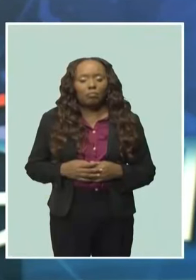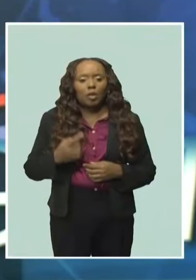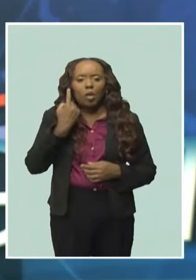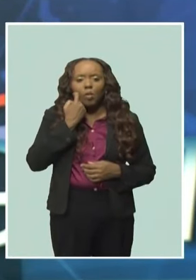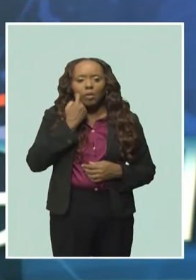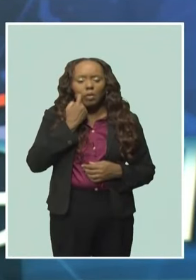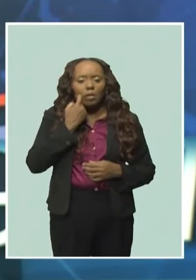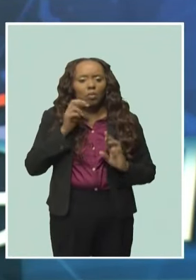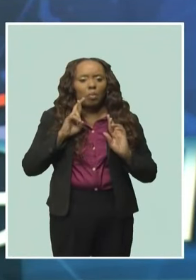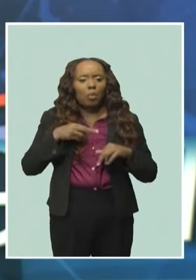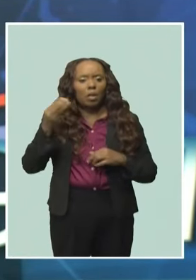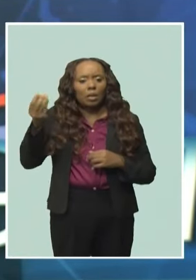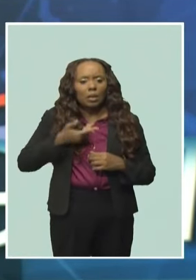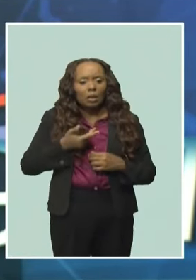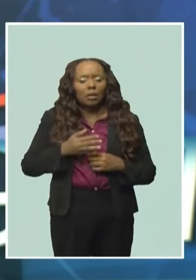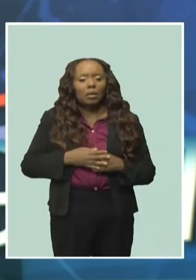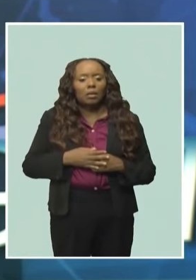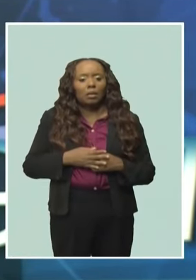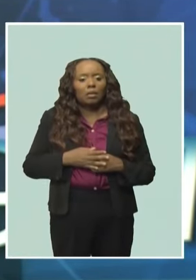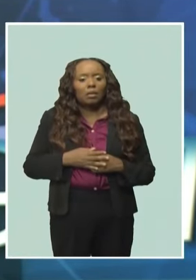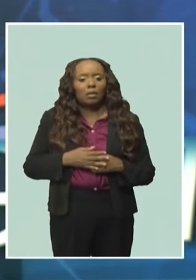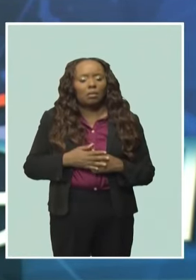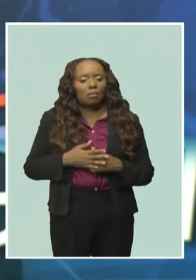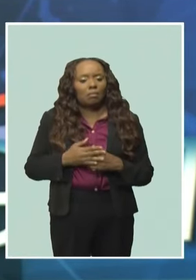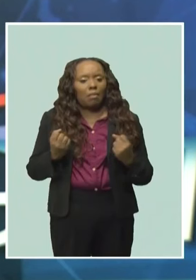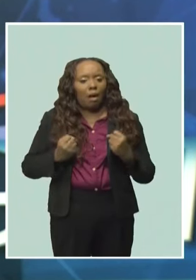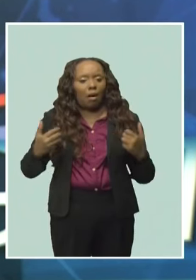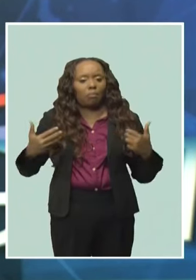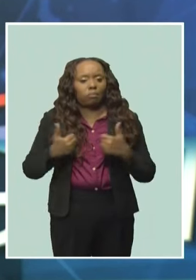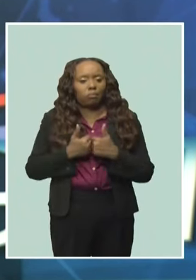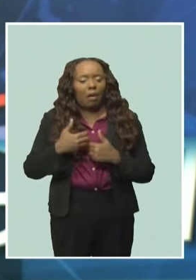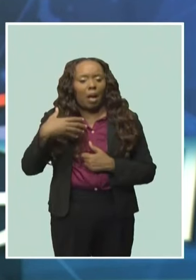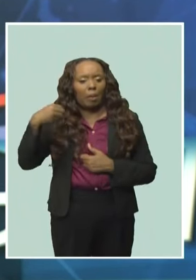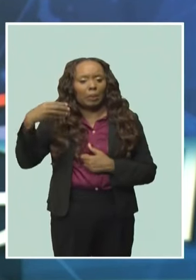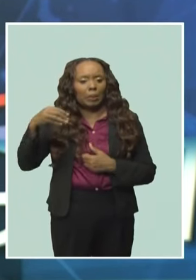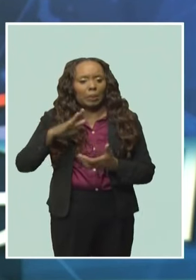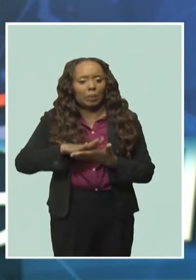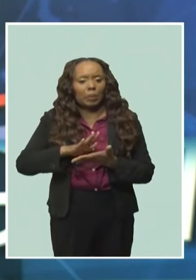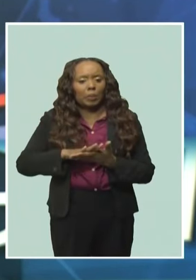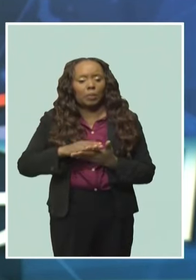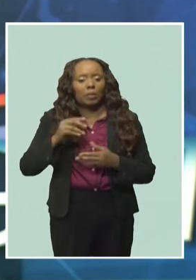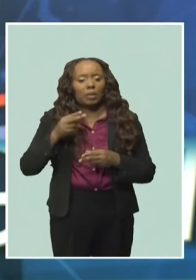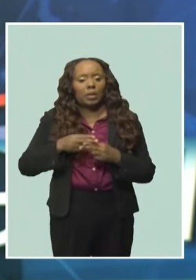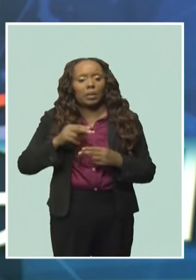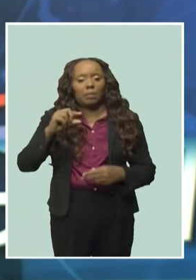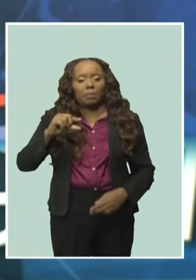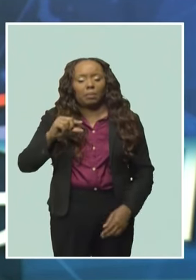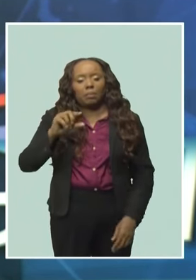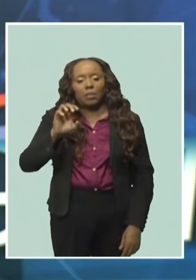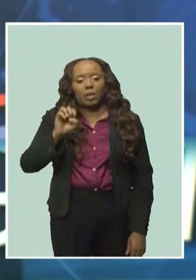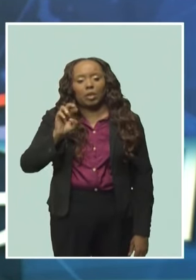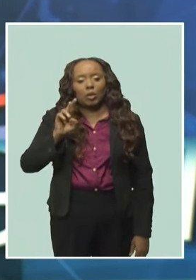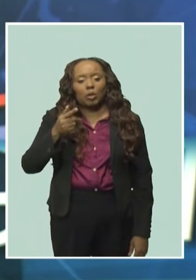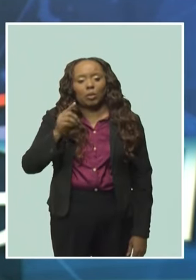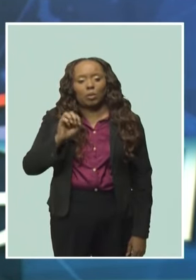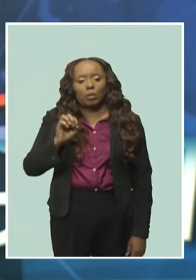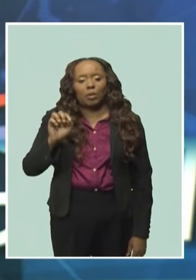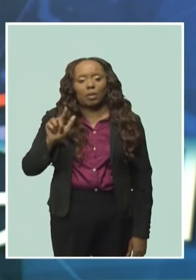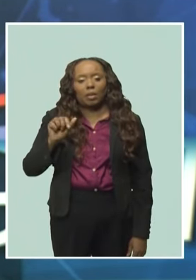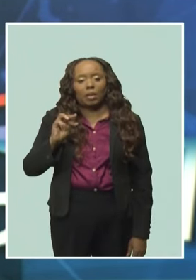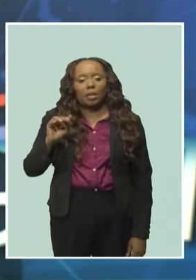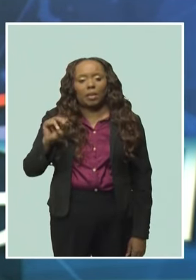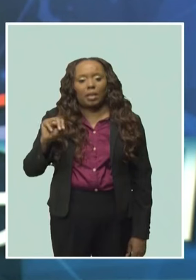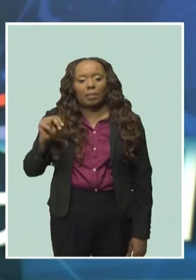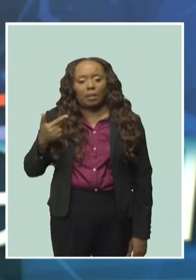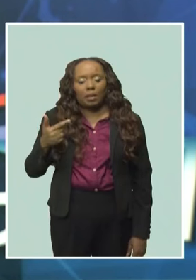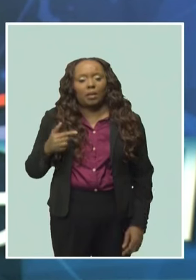We do have reports now of a vehicular accident just outside of the George Lamming Primary School in Welch's St. Michael. As a result,